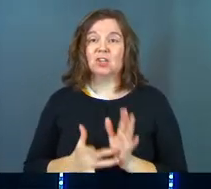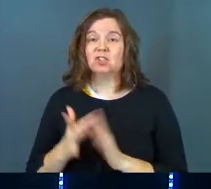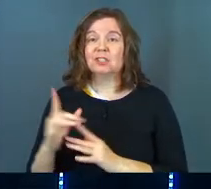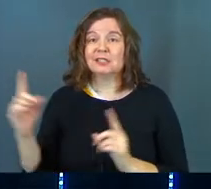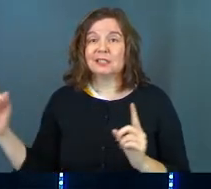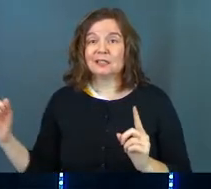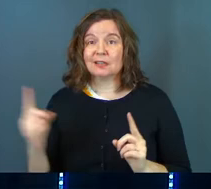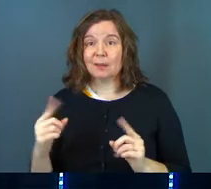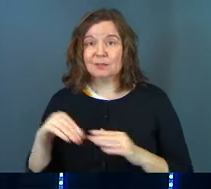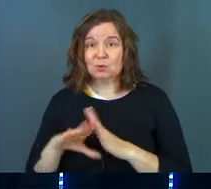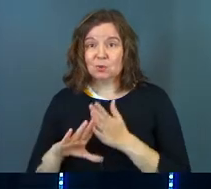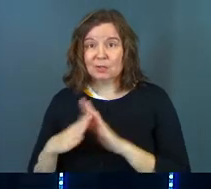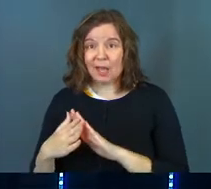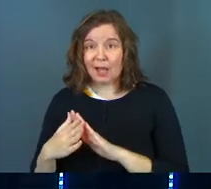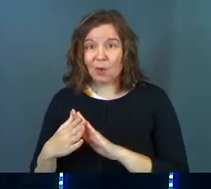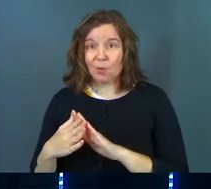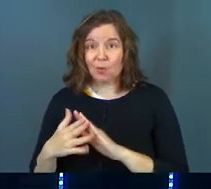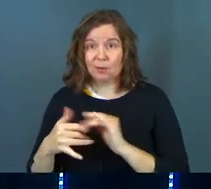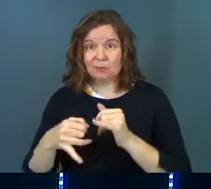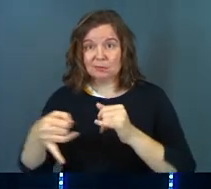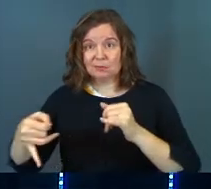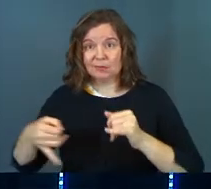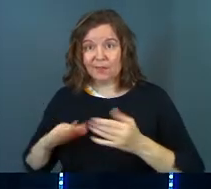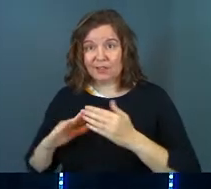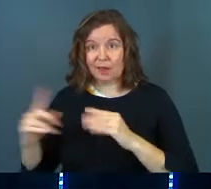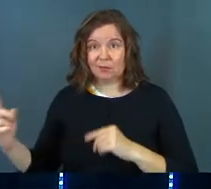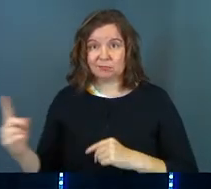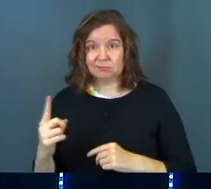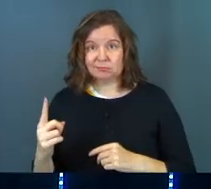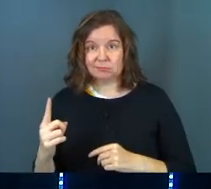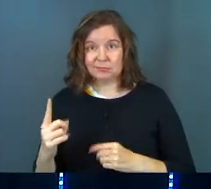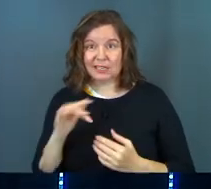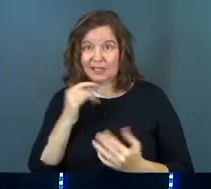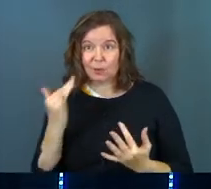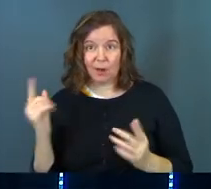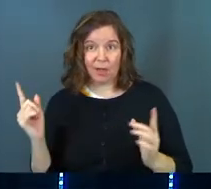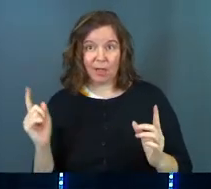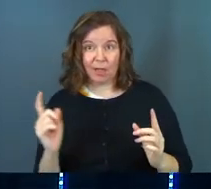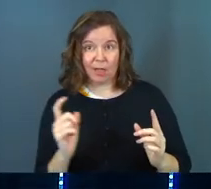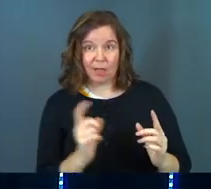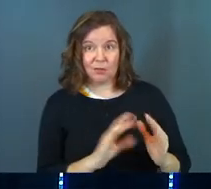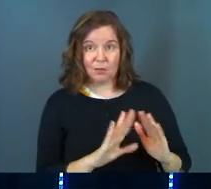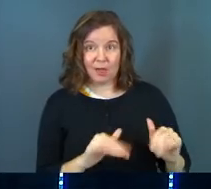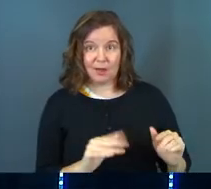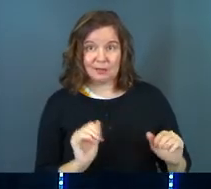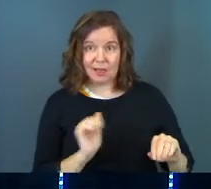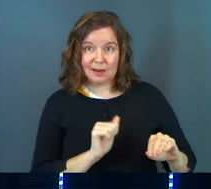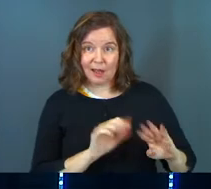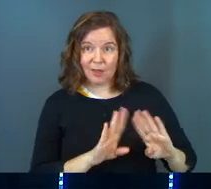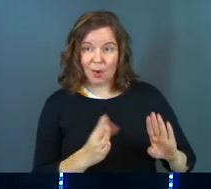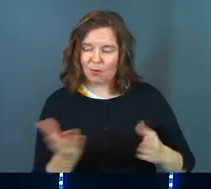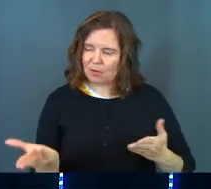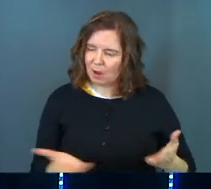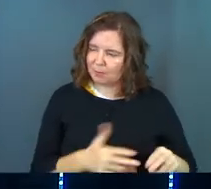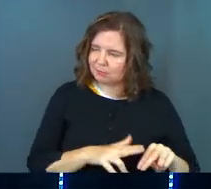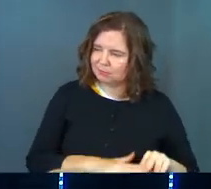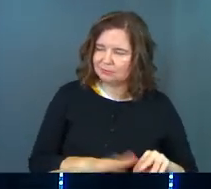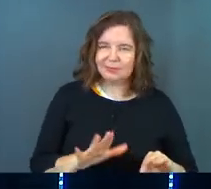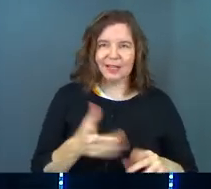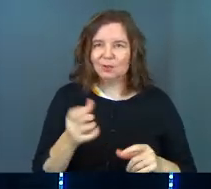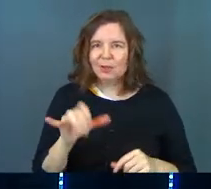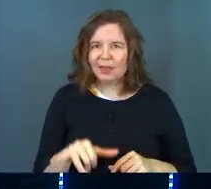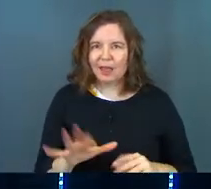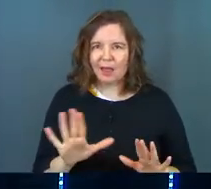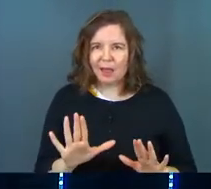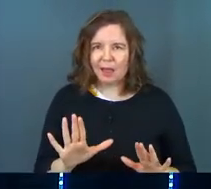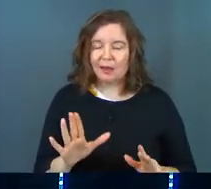And Jesus comes into town, and she doesn't wait till he knocks on the door and says, come on in. I got your favorite chair here. She doesn't do